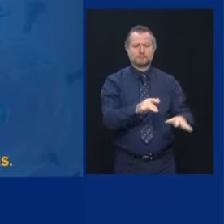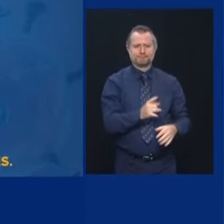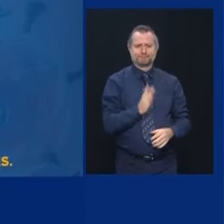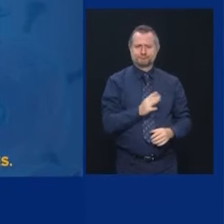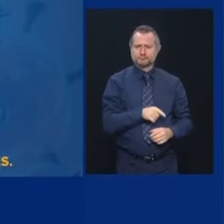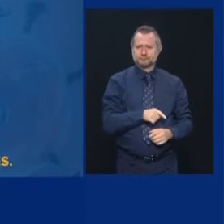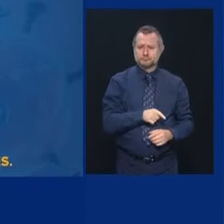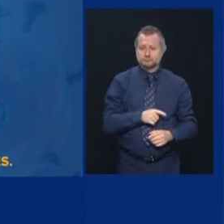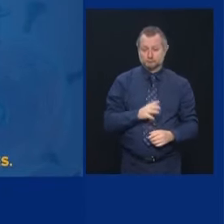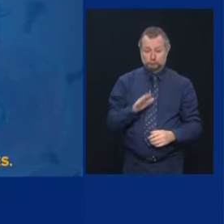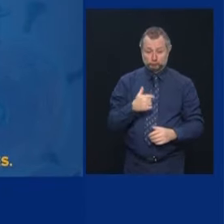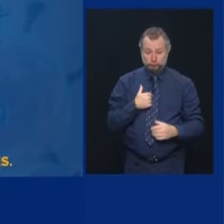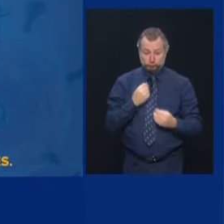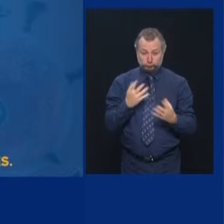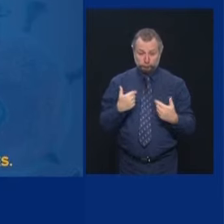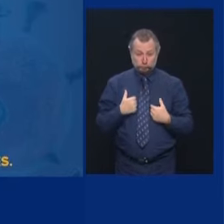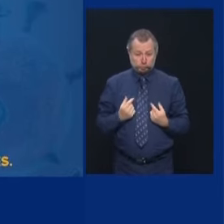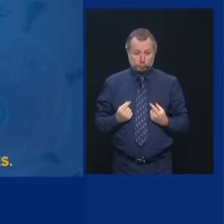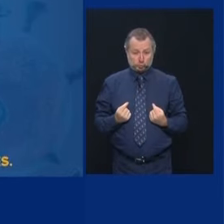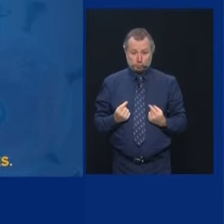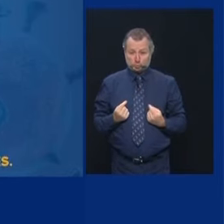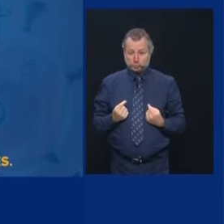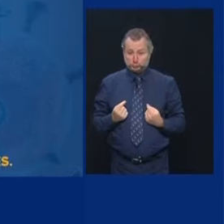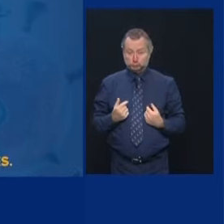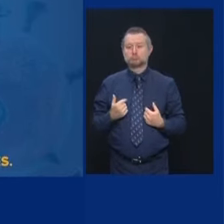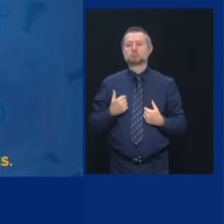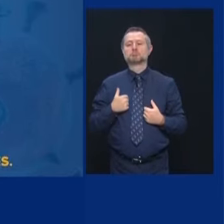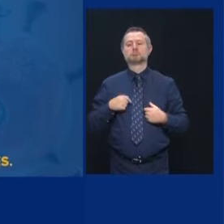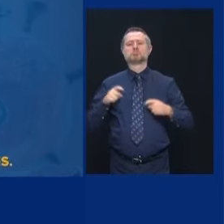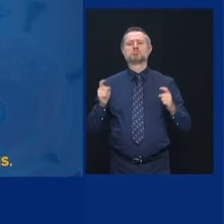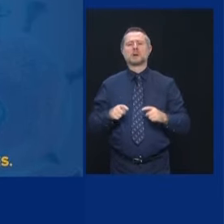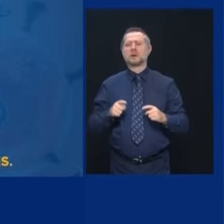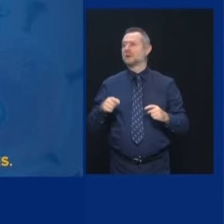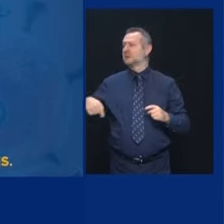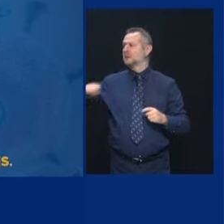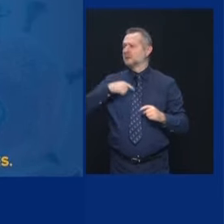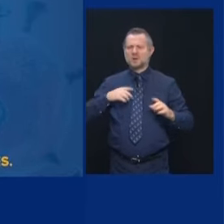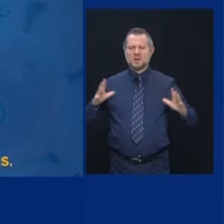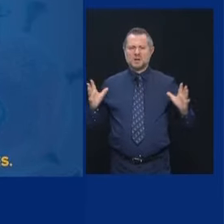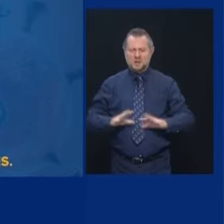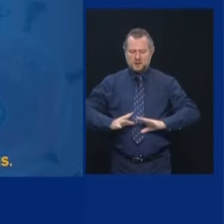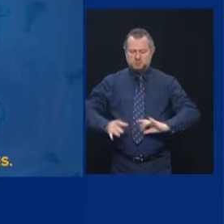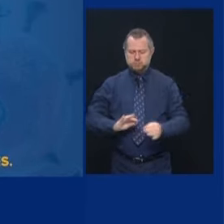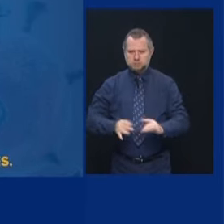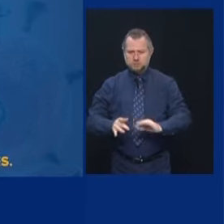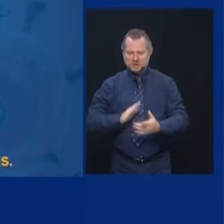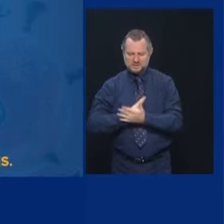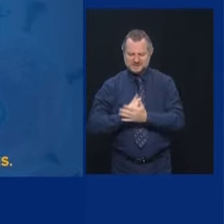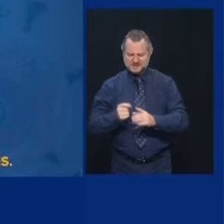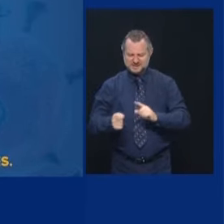course is to run to those embers and stamp them out